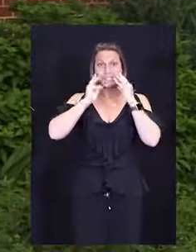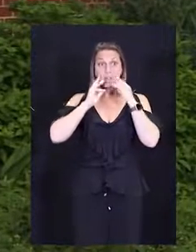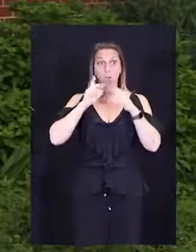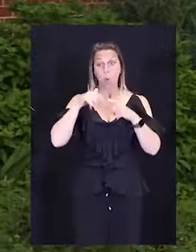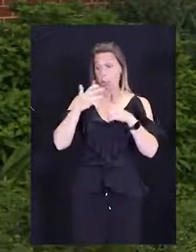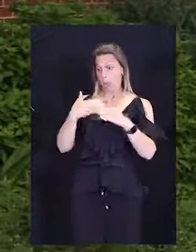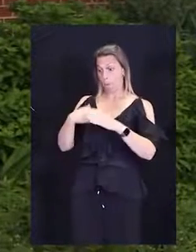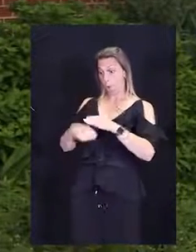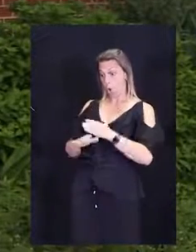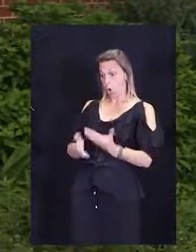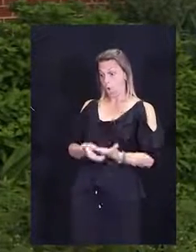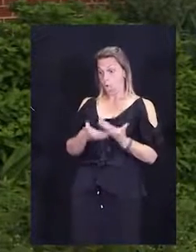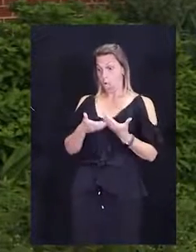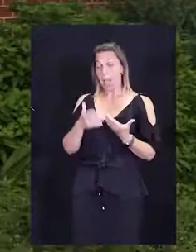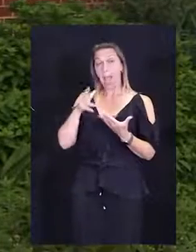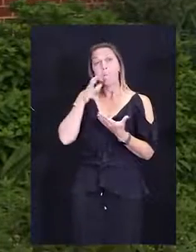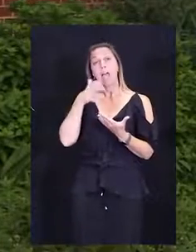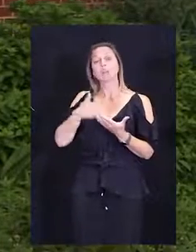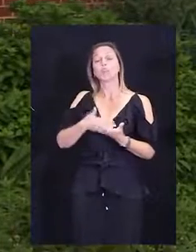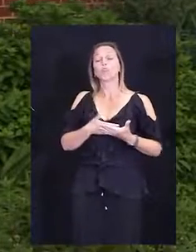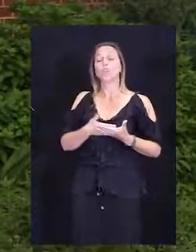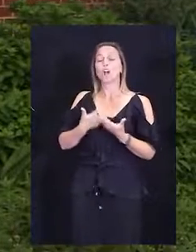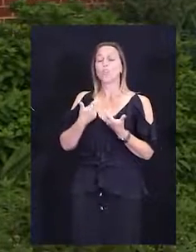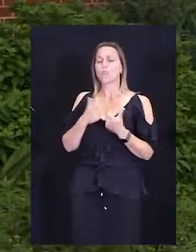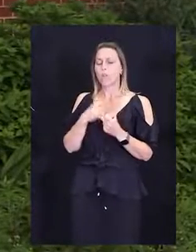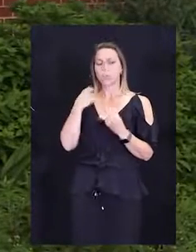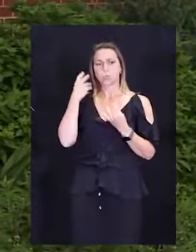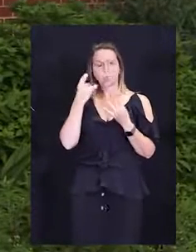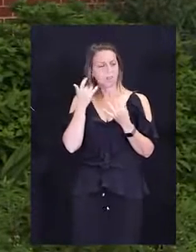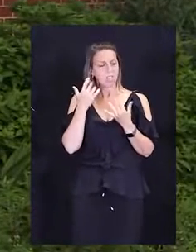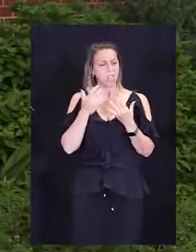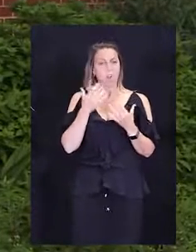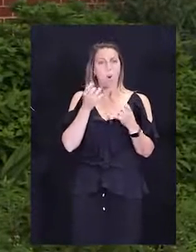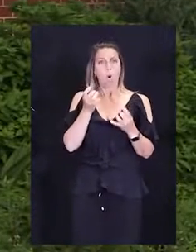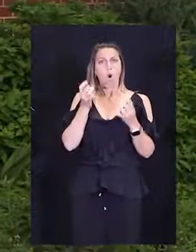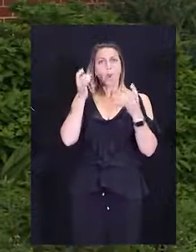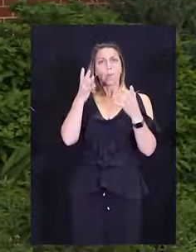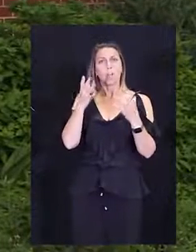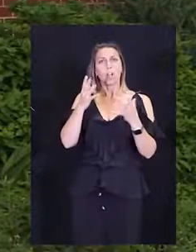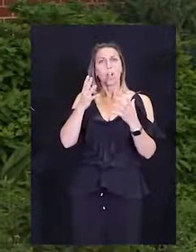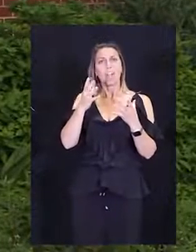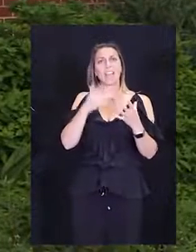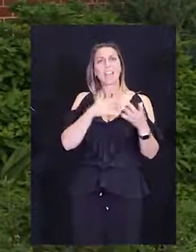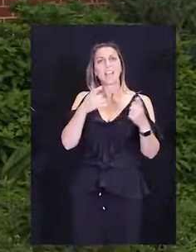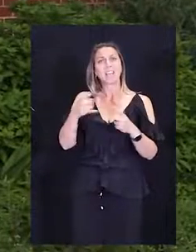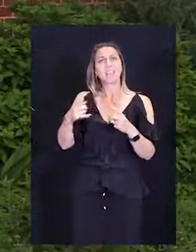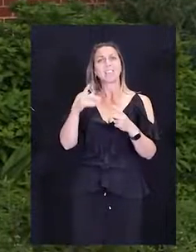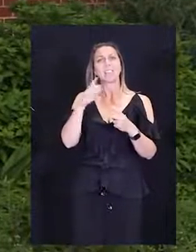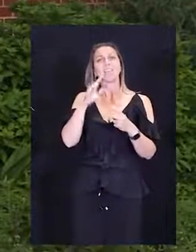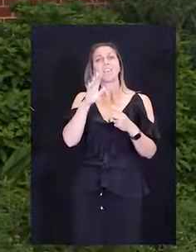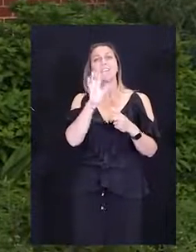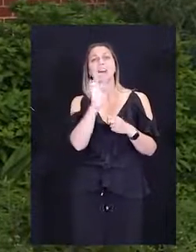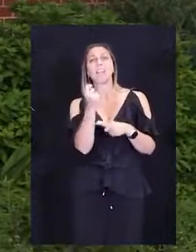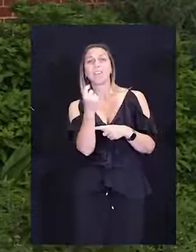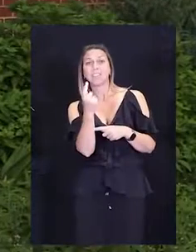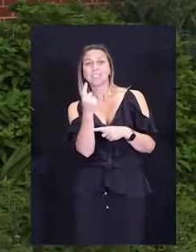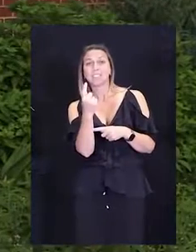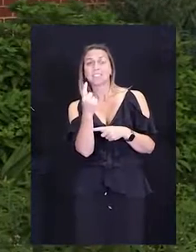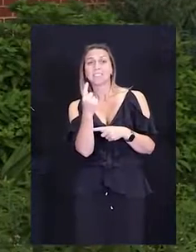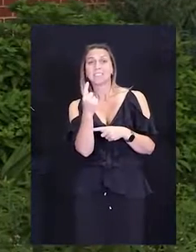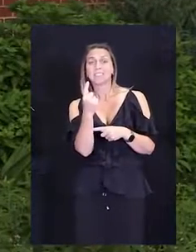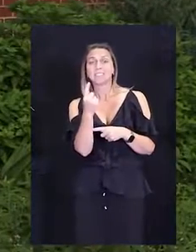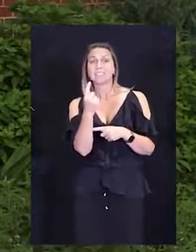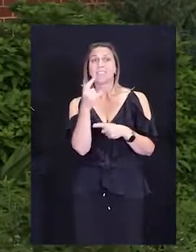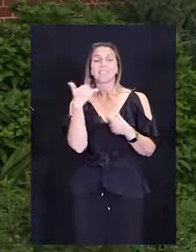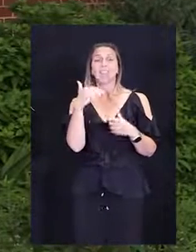historical experiences. When we were born, our parents rocked us to sleep as they tried to process the horrific events of 9/11, which permeated the